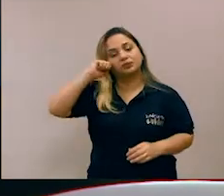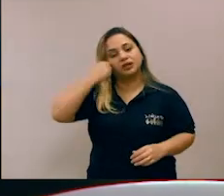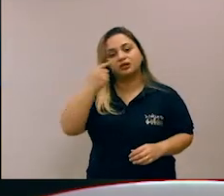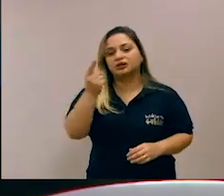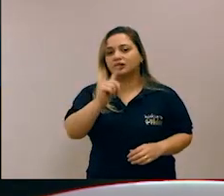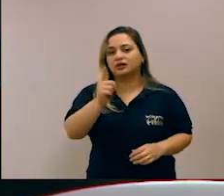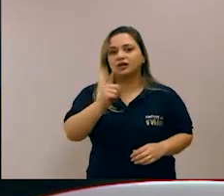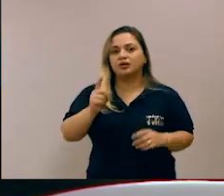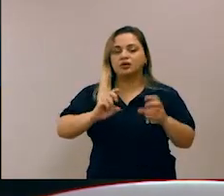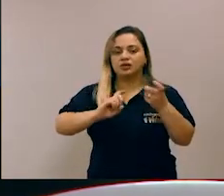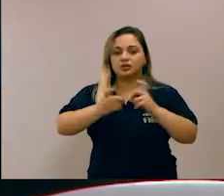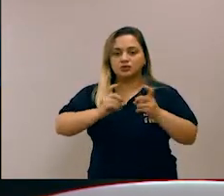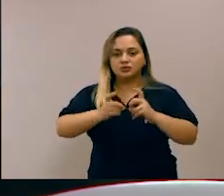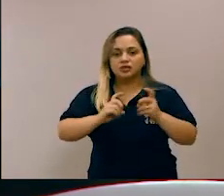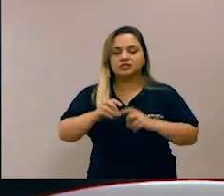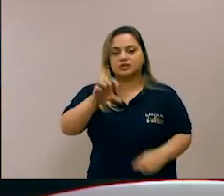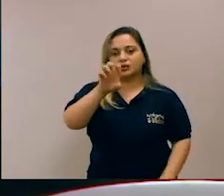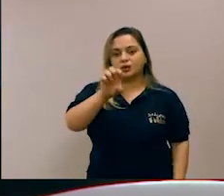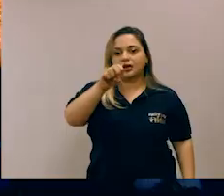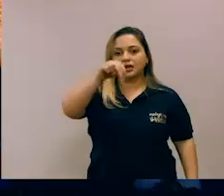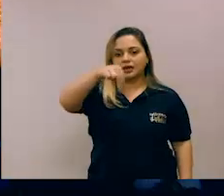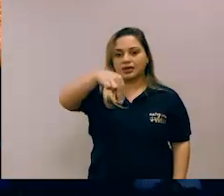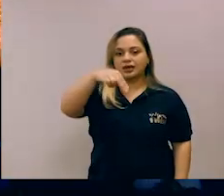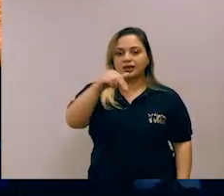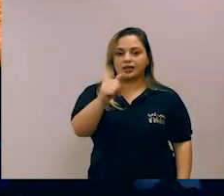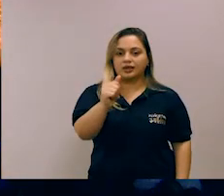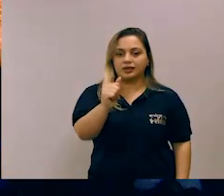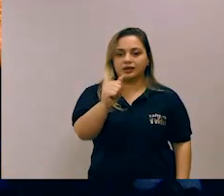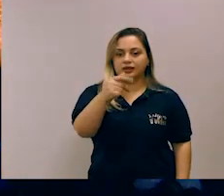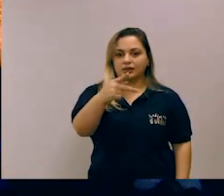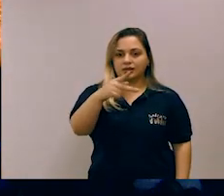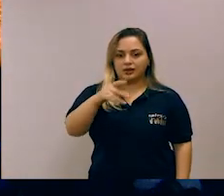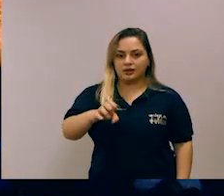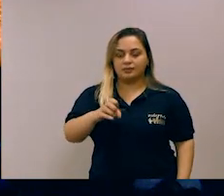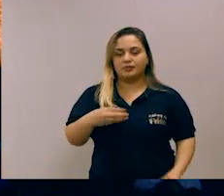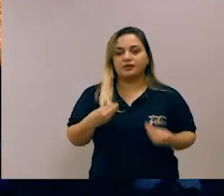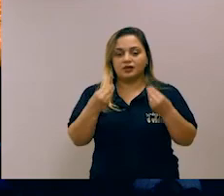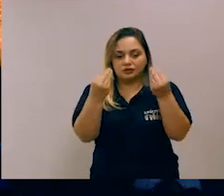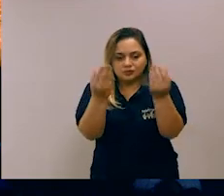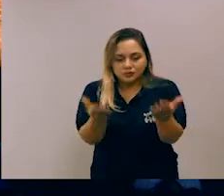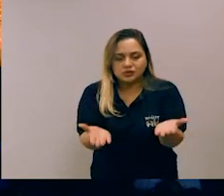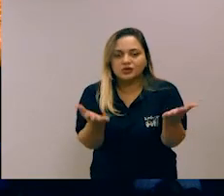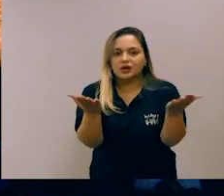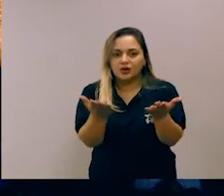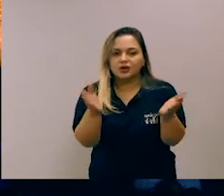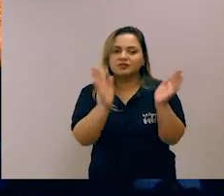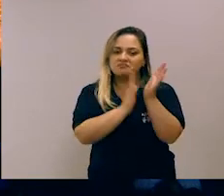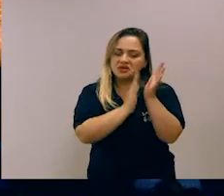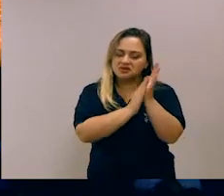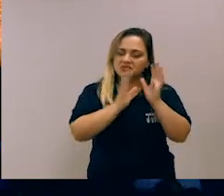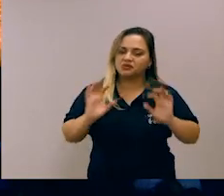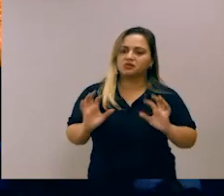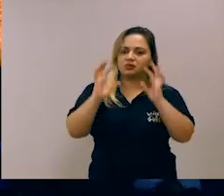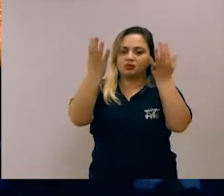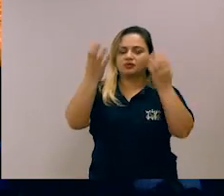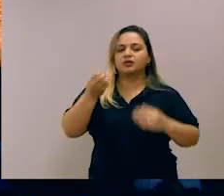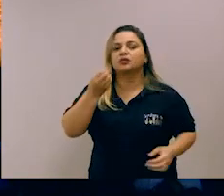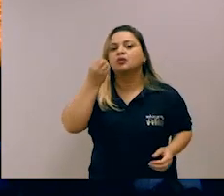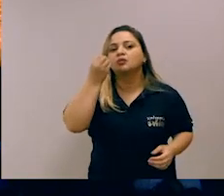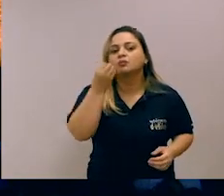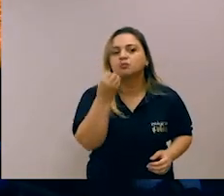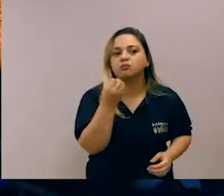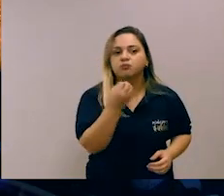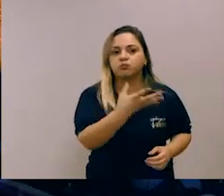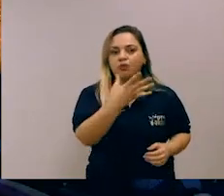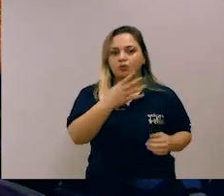citizens and for the civil servant. An app is at your disposal, and congratulations for this event.